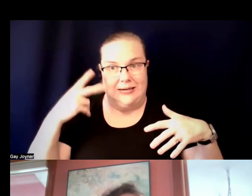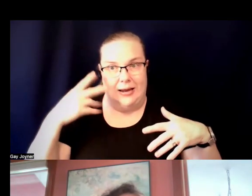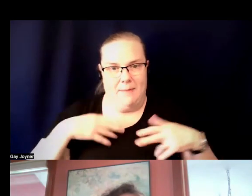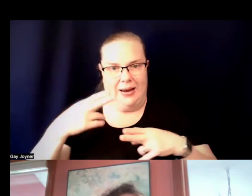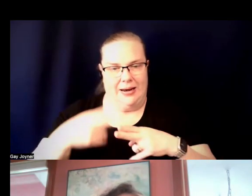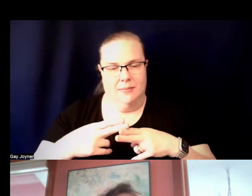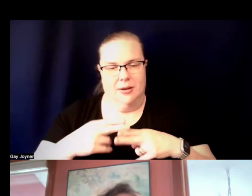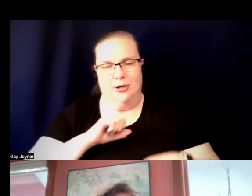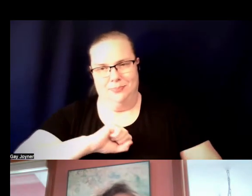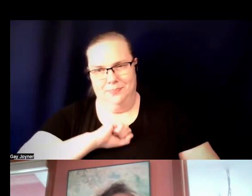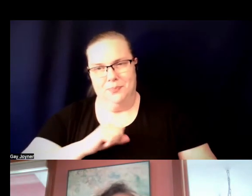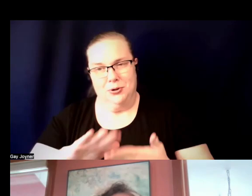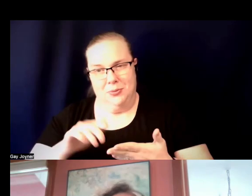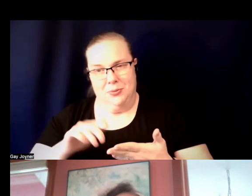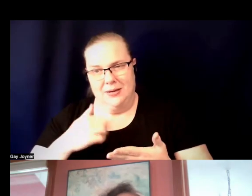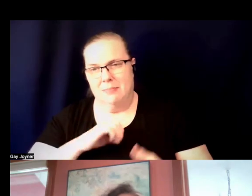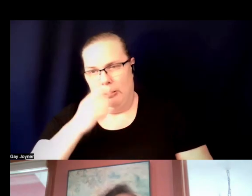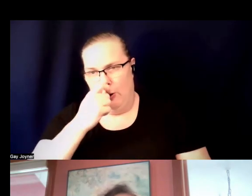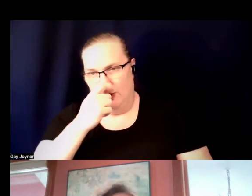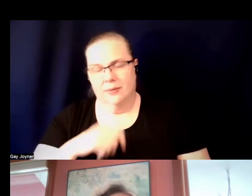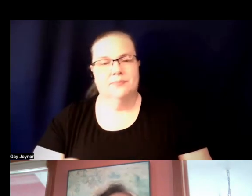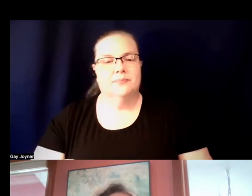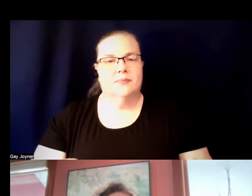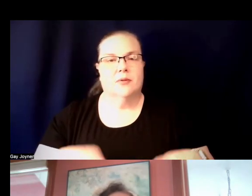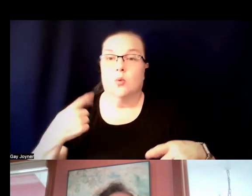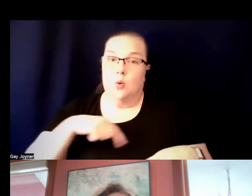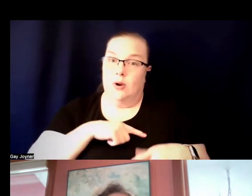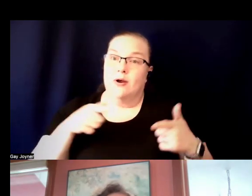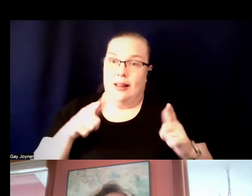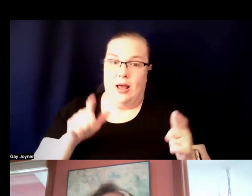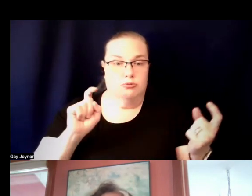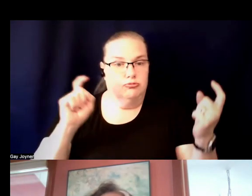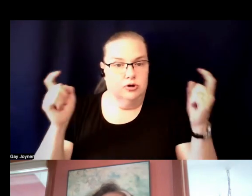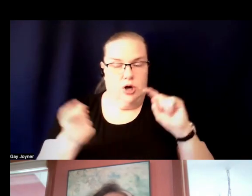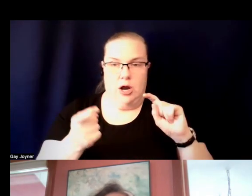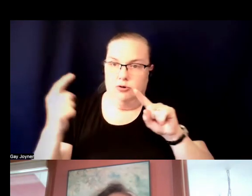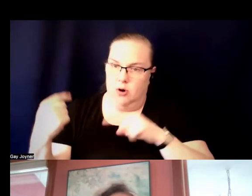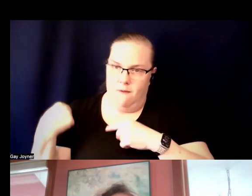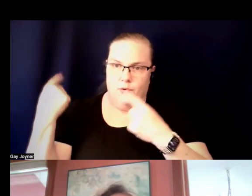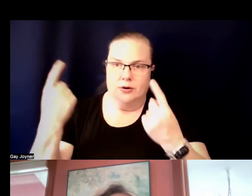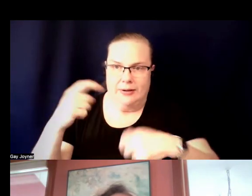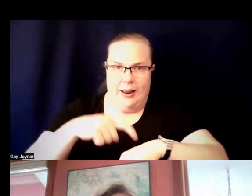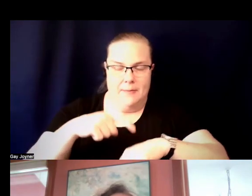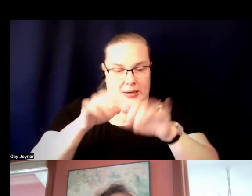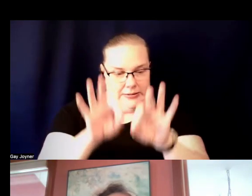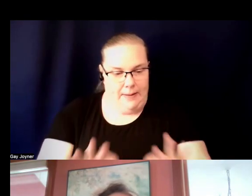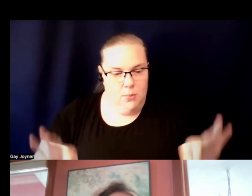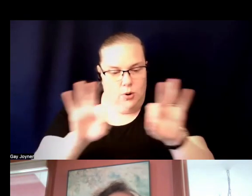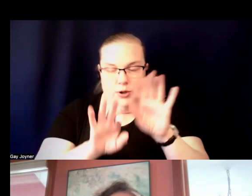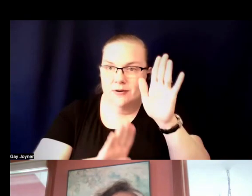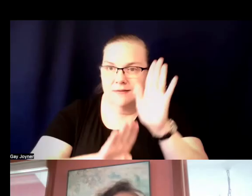cold. That's all right. We're allowed to change over time. It's a very important thing to develop and change,